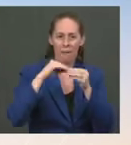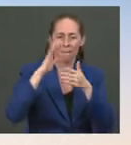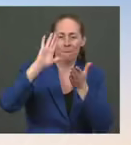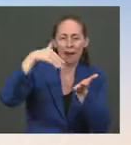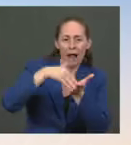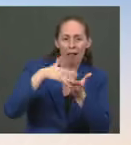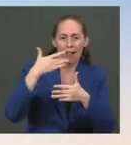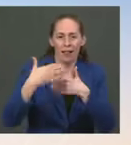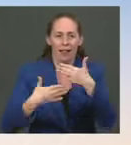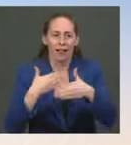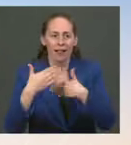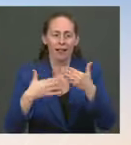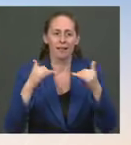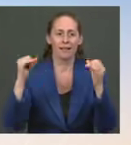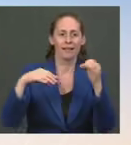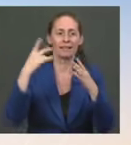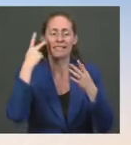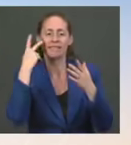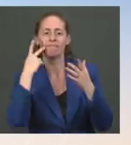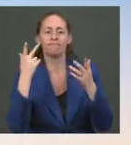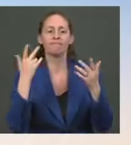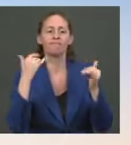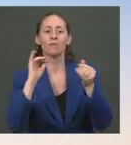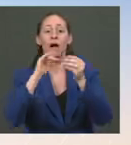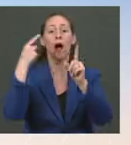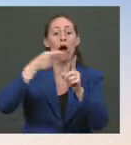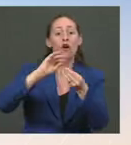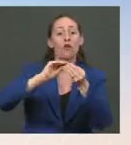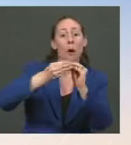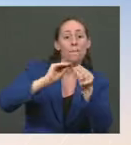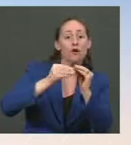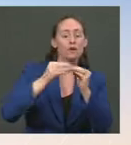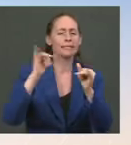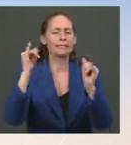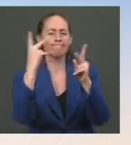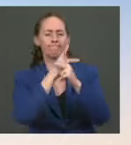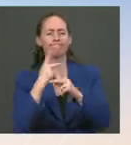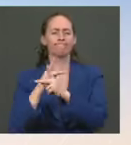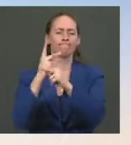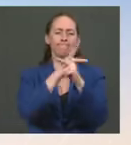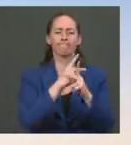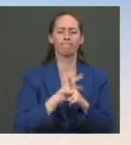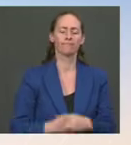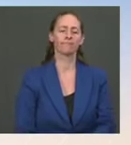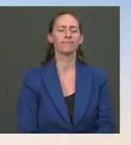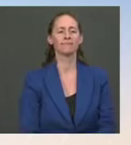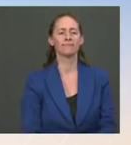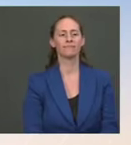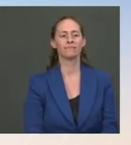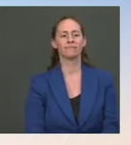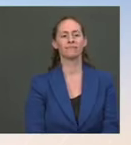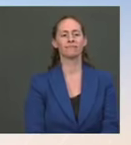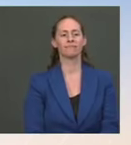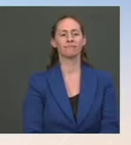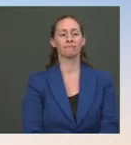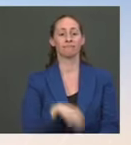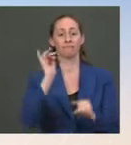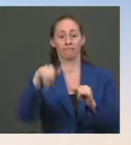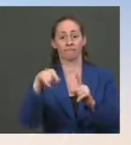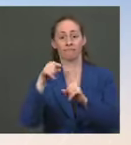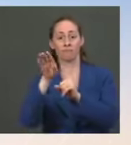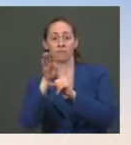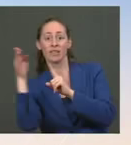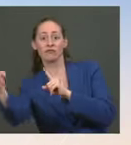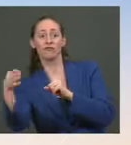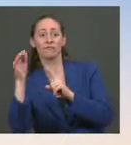I will also note, and we've done this a little bit over the past couple of days, but that this package, the reconciliation package, would cost $0. So